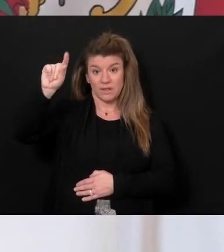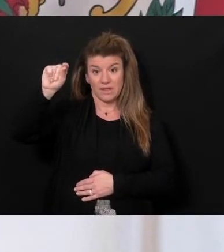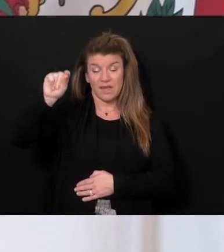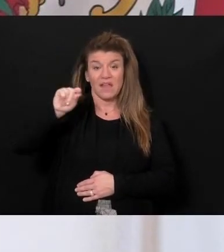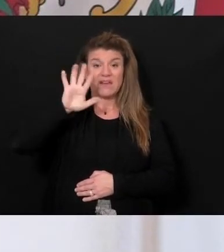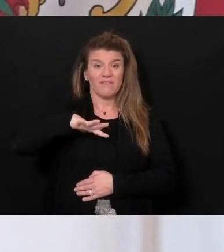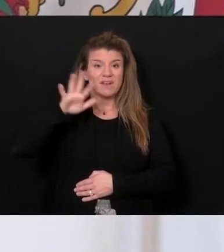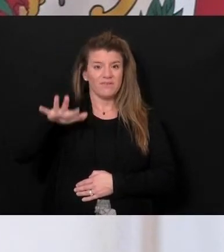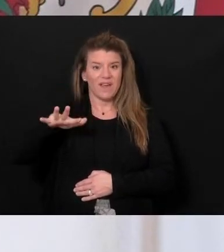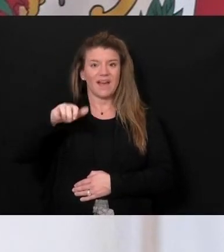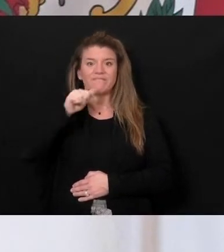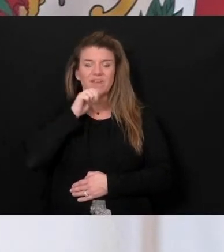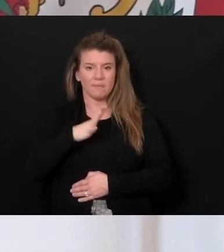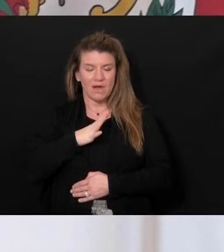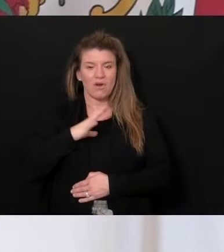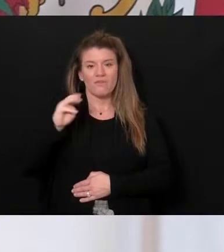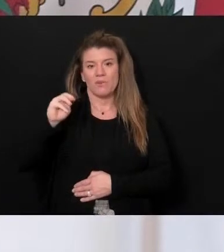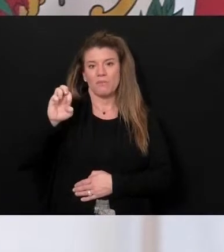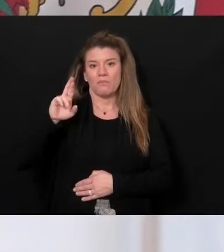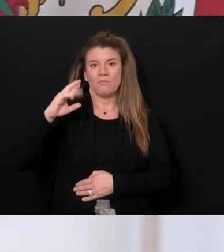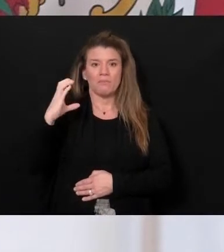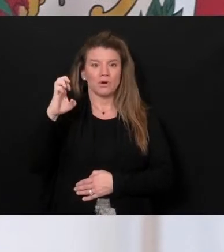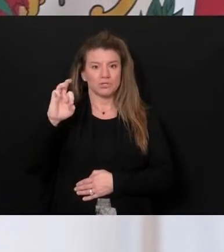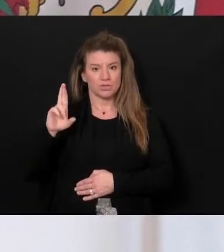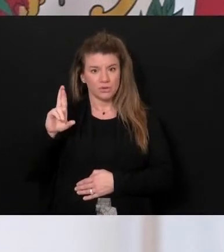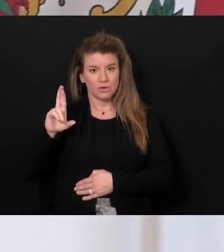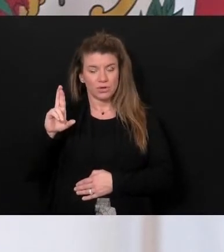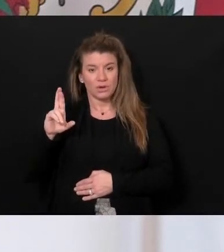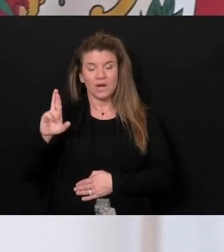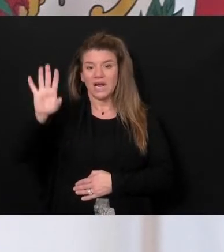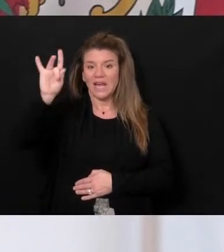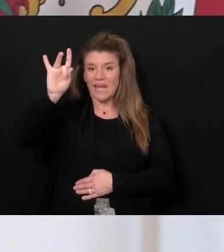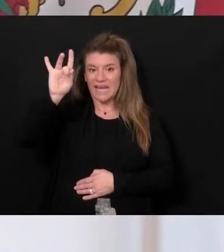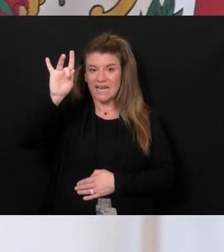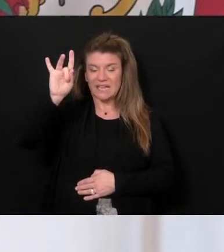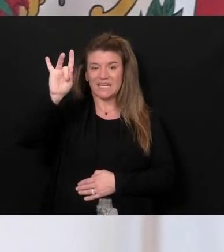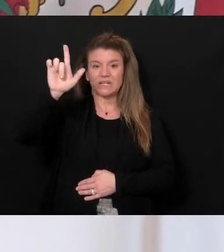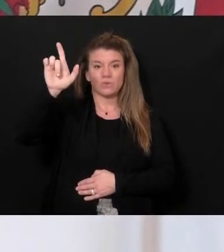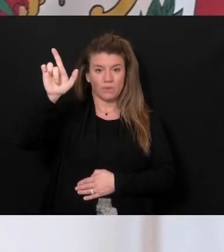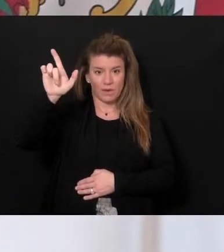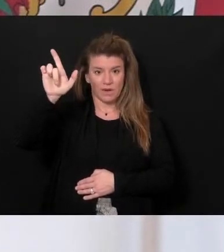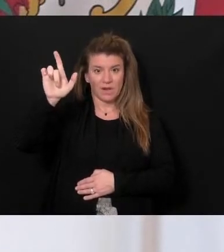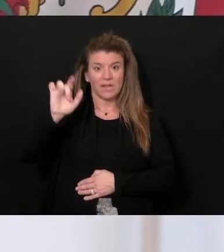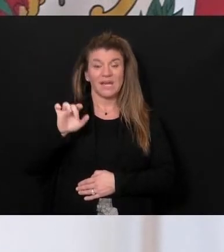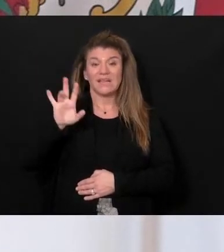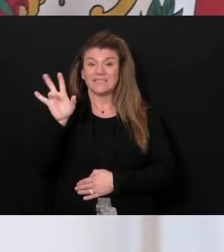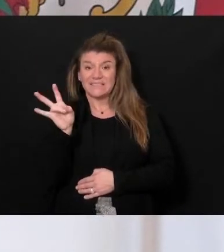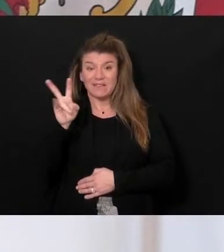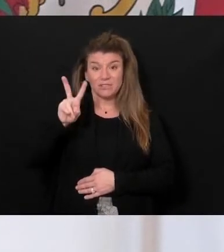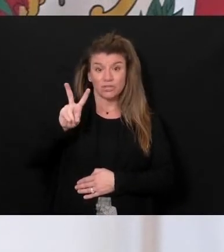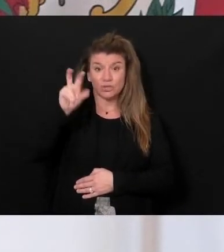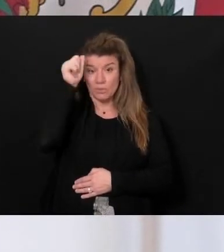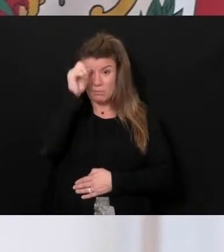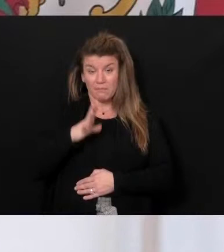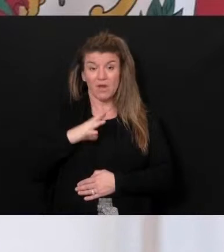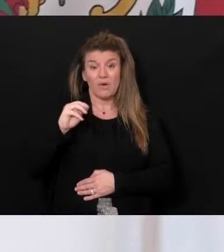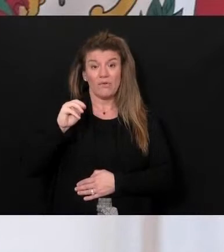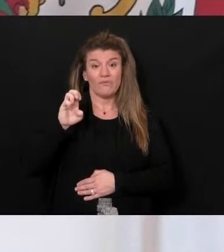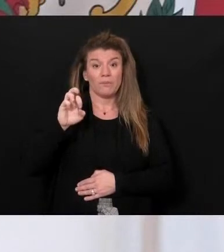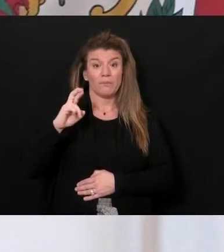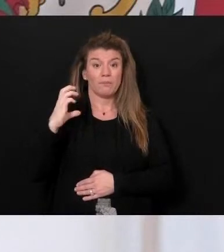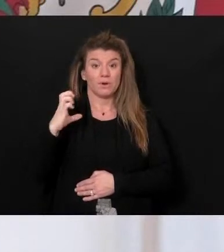a 55-year-old female from Mercer County. Our 1,821st death, a 72-year-old male from Mercer